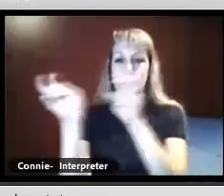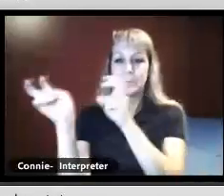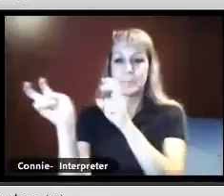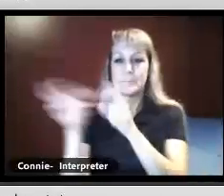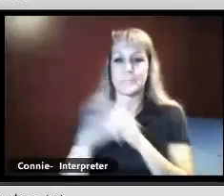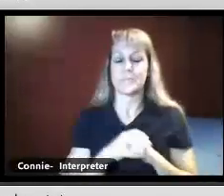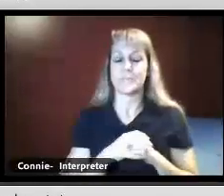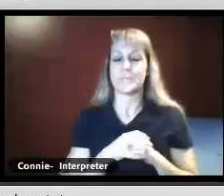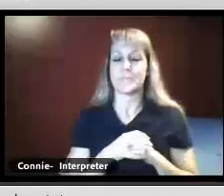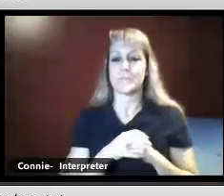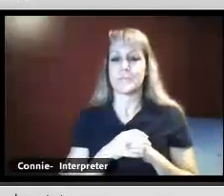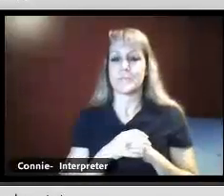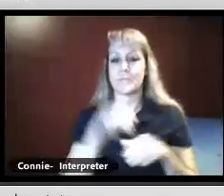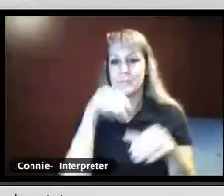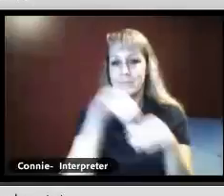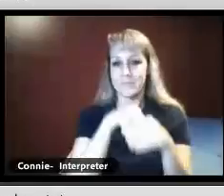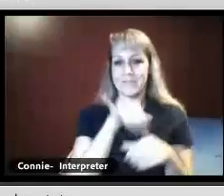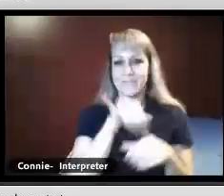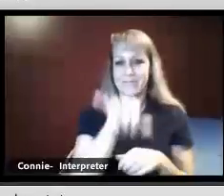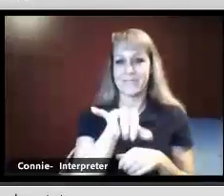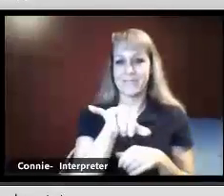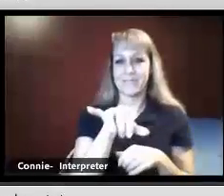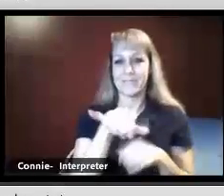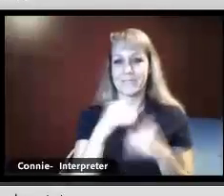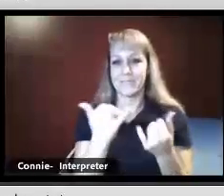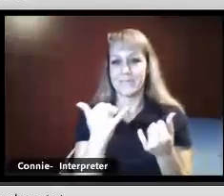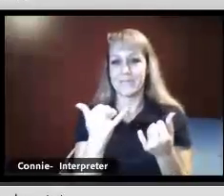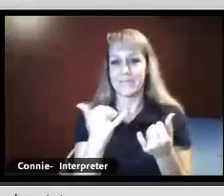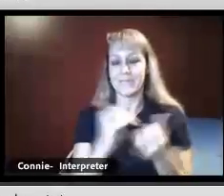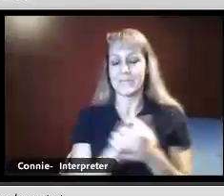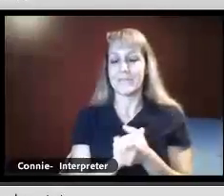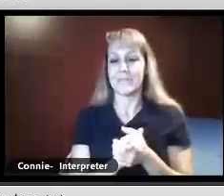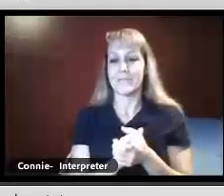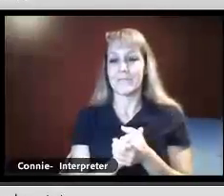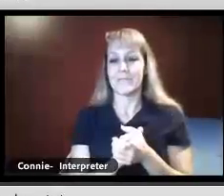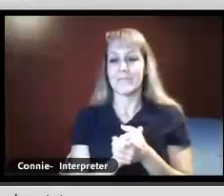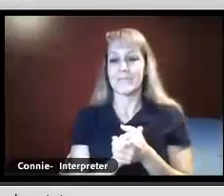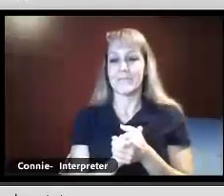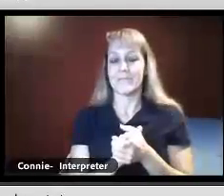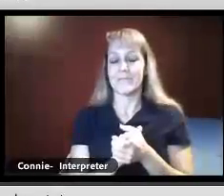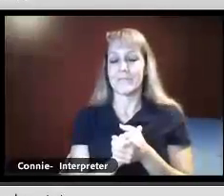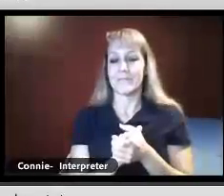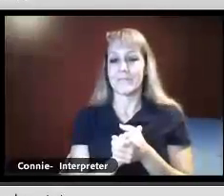are covered currently in this website.